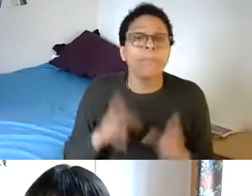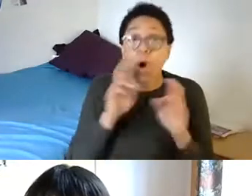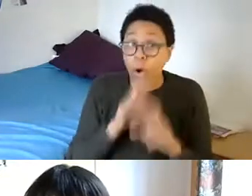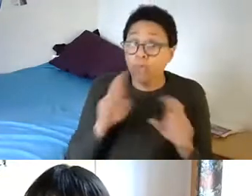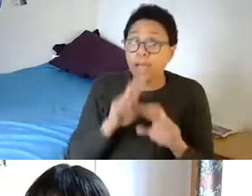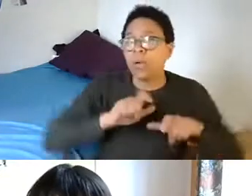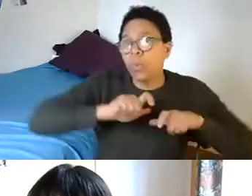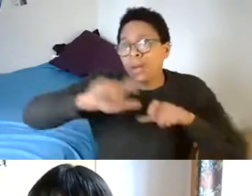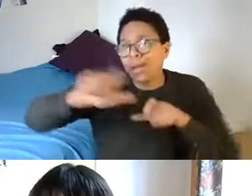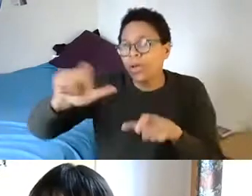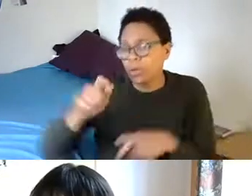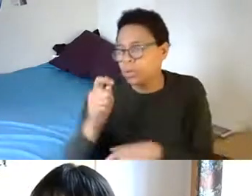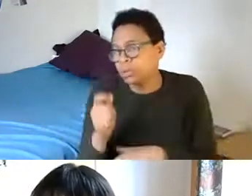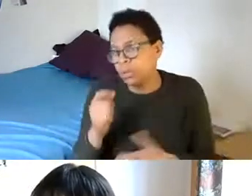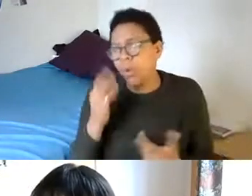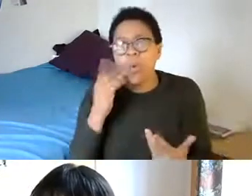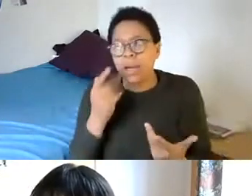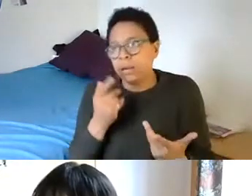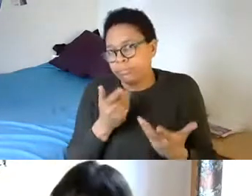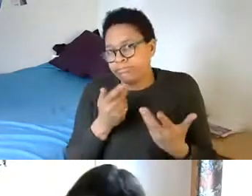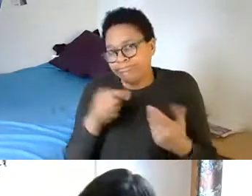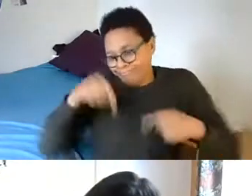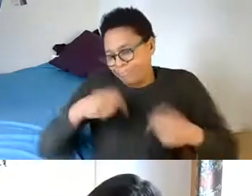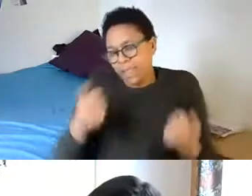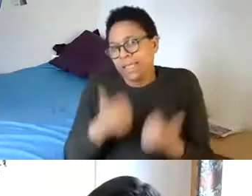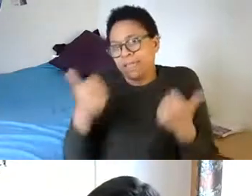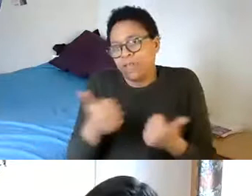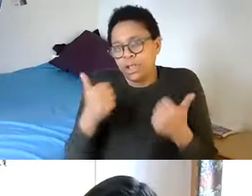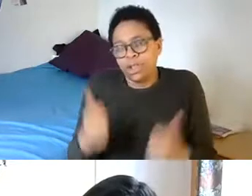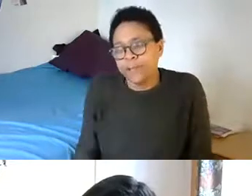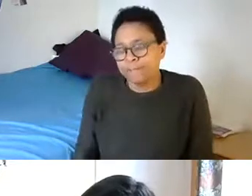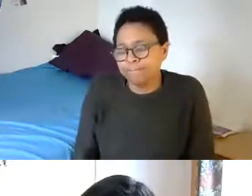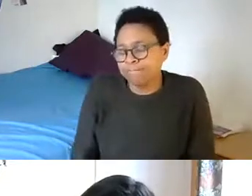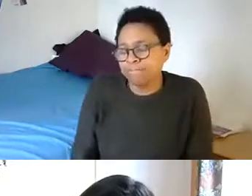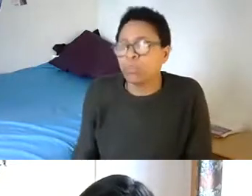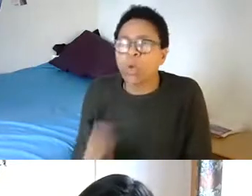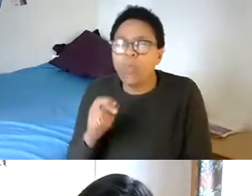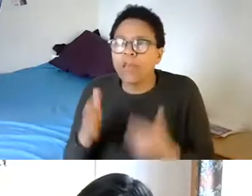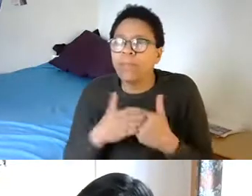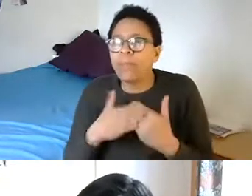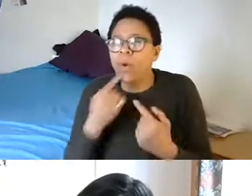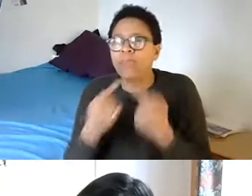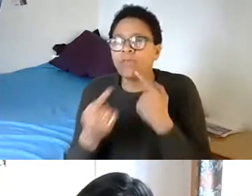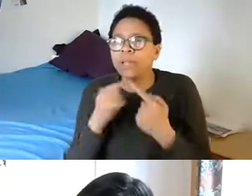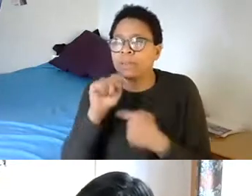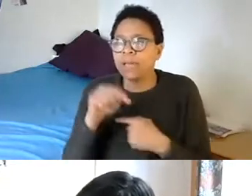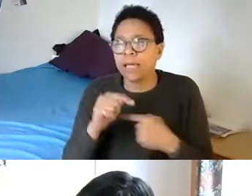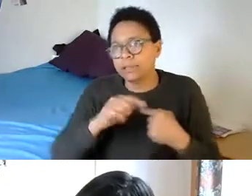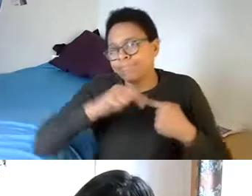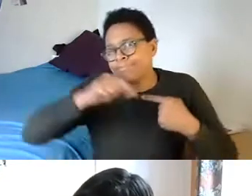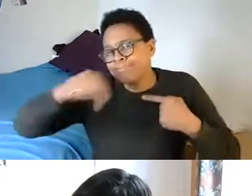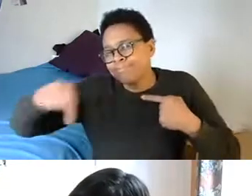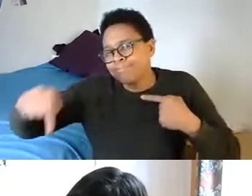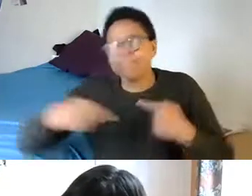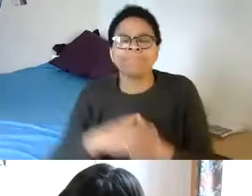and more research will be able to done on it. And I think there's hopefully you should hear more about that sort of in the future. But